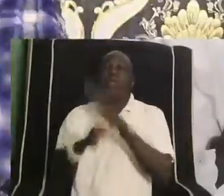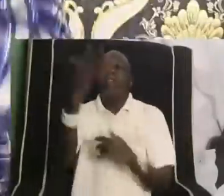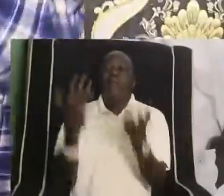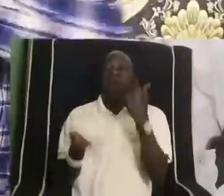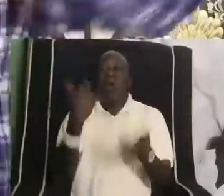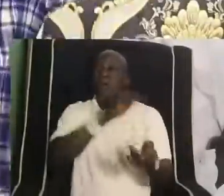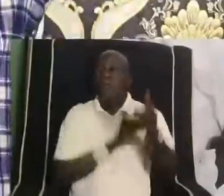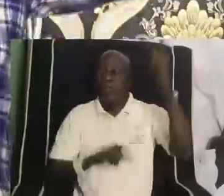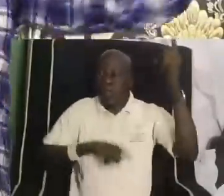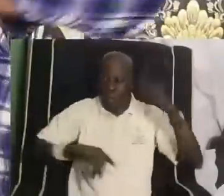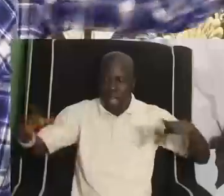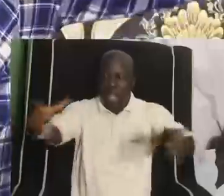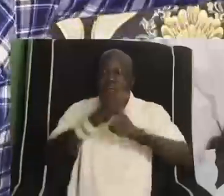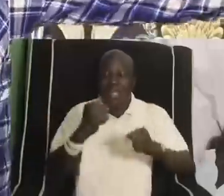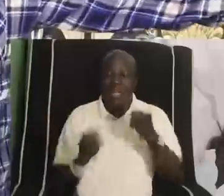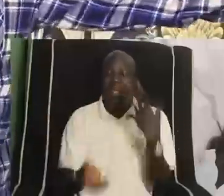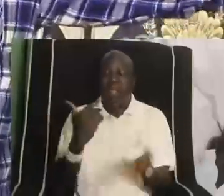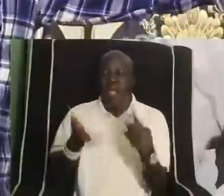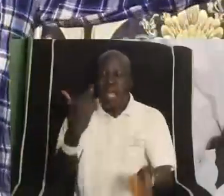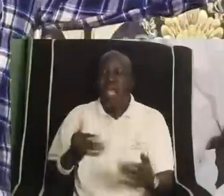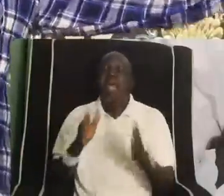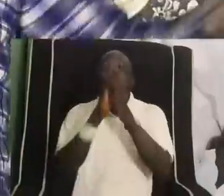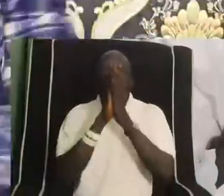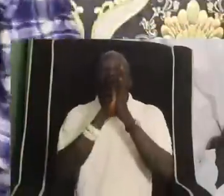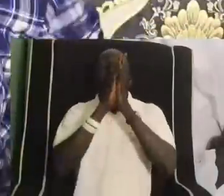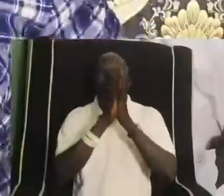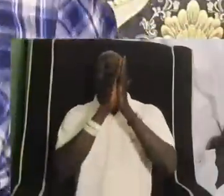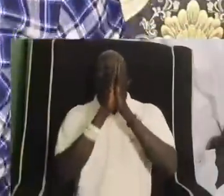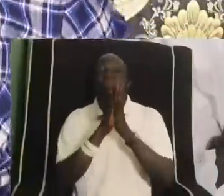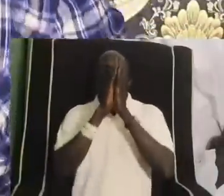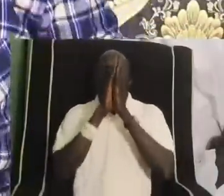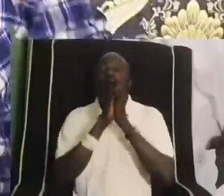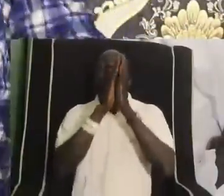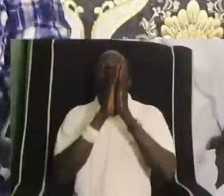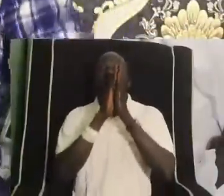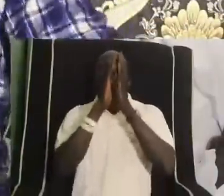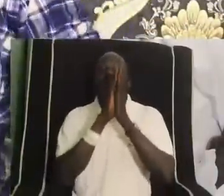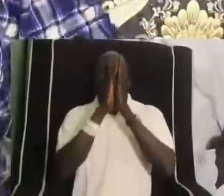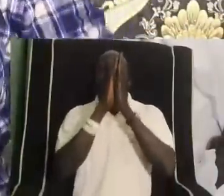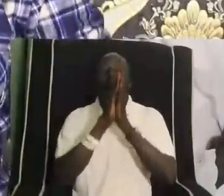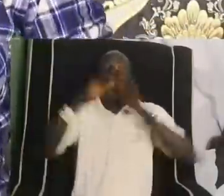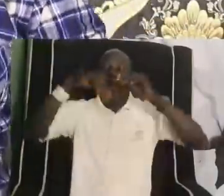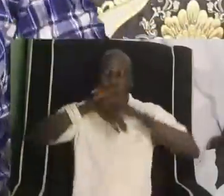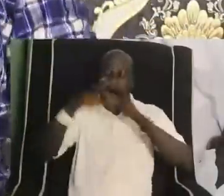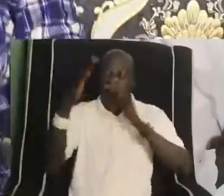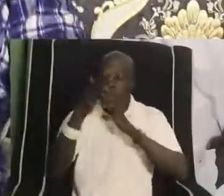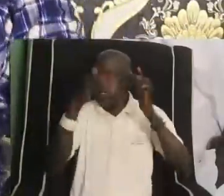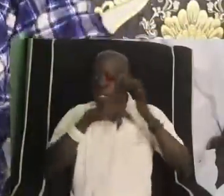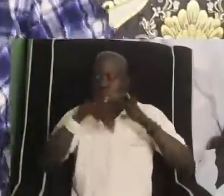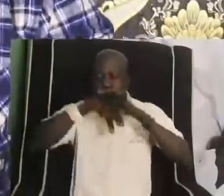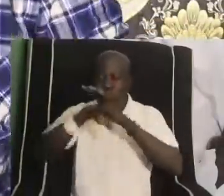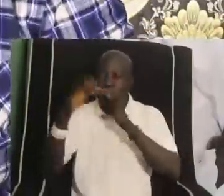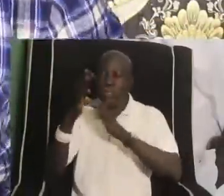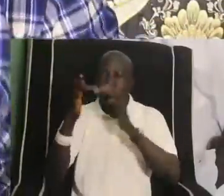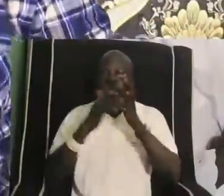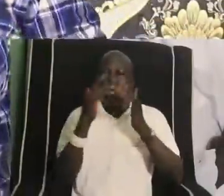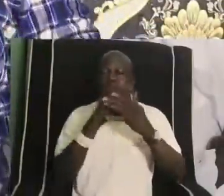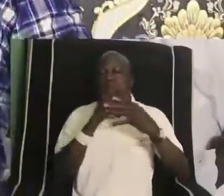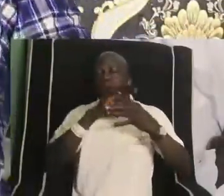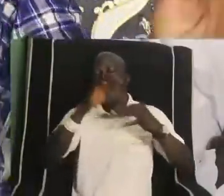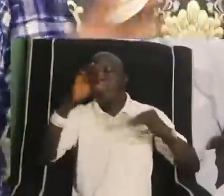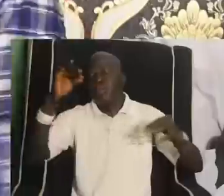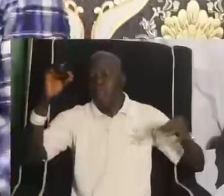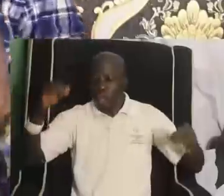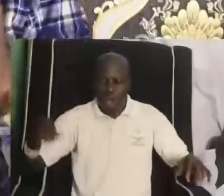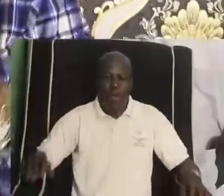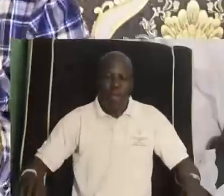Olorun. Fire and oh, yeah, don't want to let you Jesus. Oh, Jesus. Oh, Jesus. Oh, Jesus.